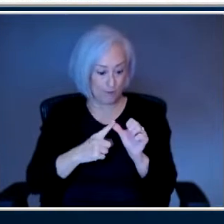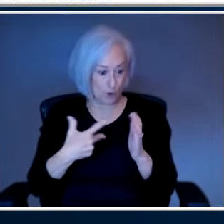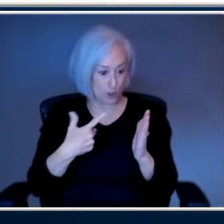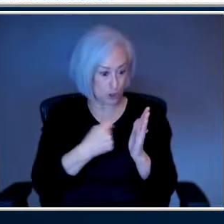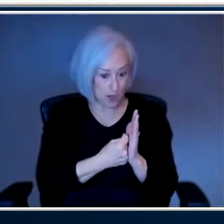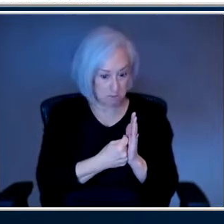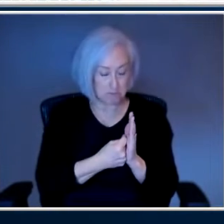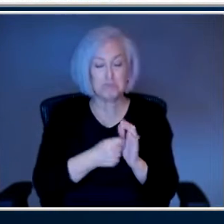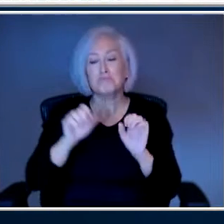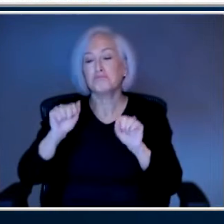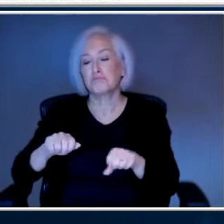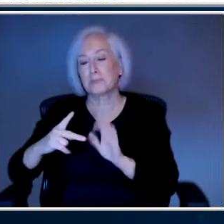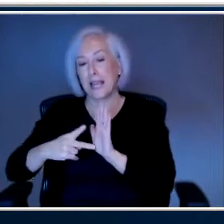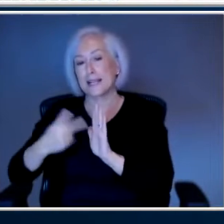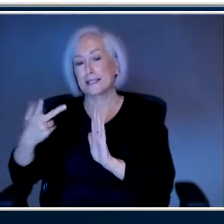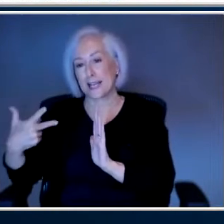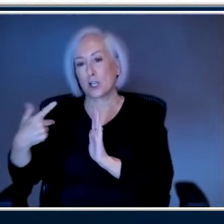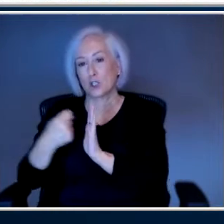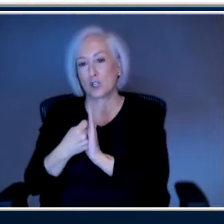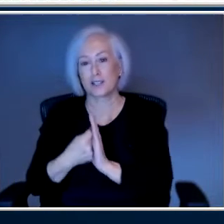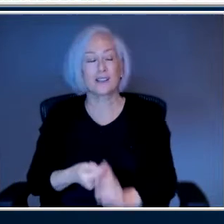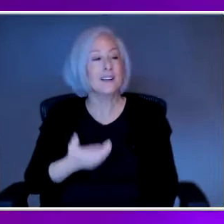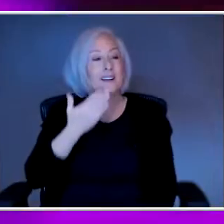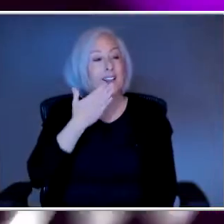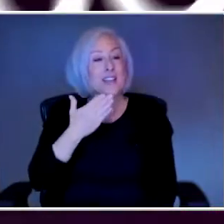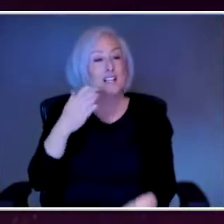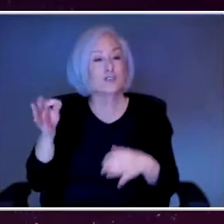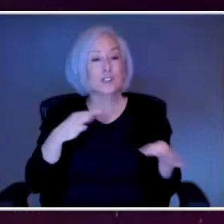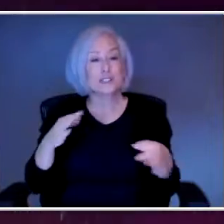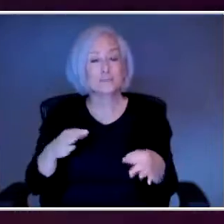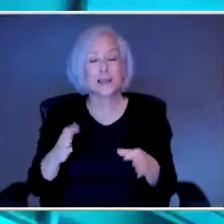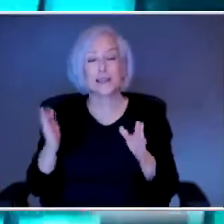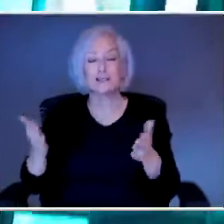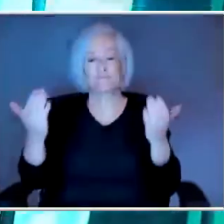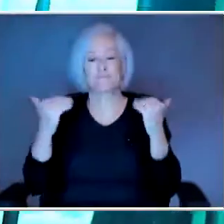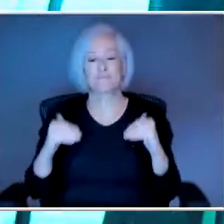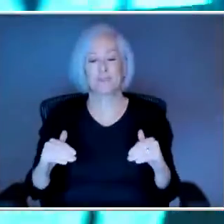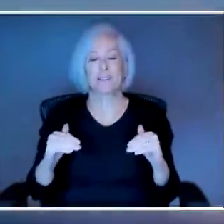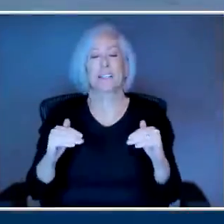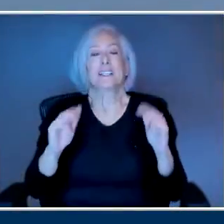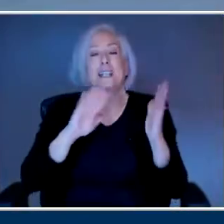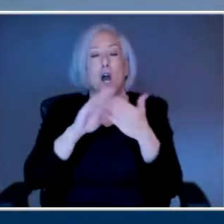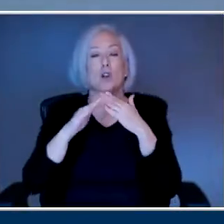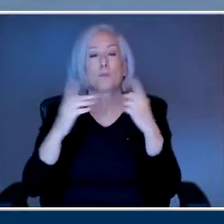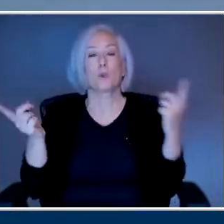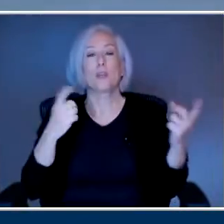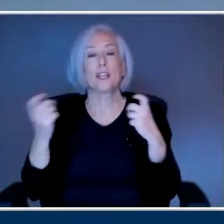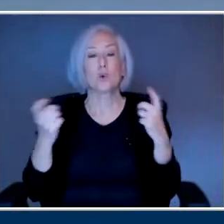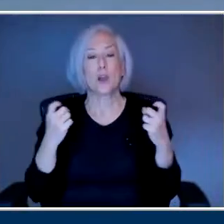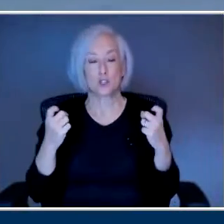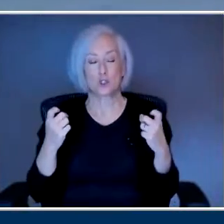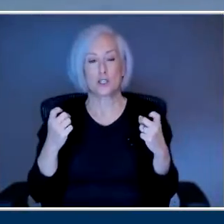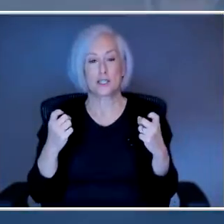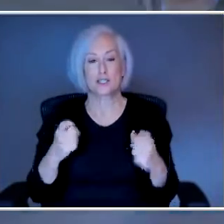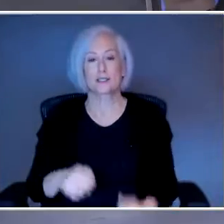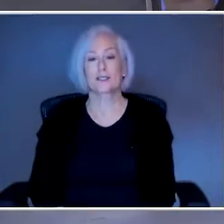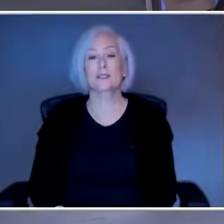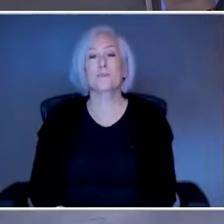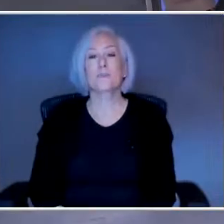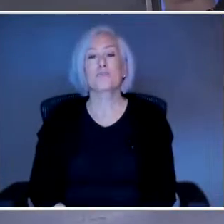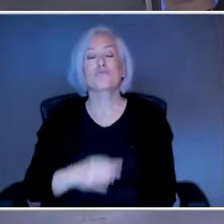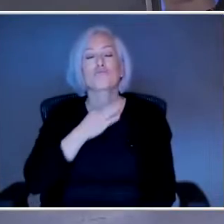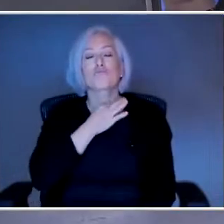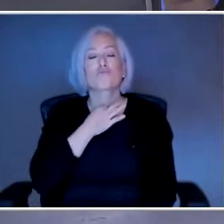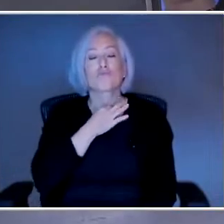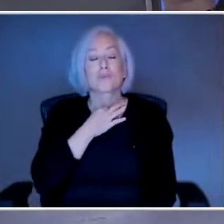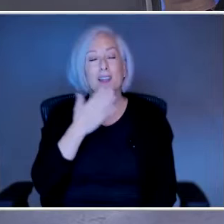down so we can understand it, Hawk. Appreciate it. Let's get to some questions from our viewers. And Diala says, Dr. Jaley, first of all, just thank you